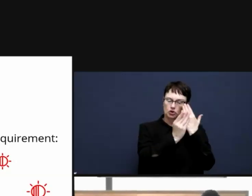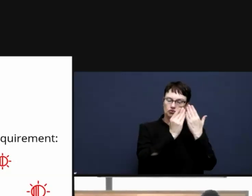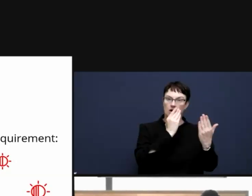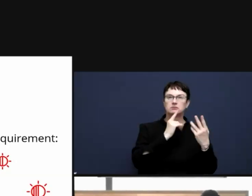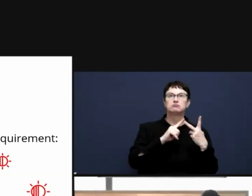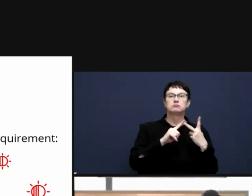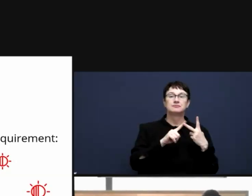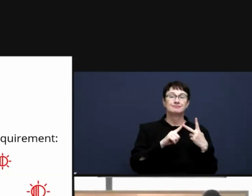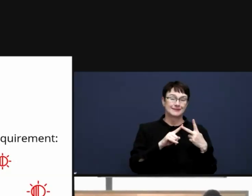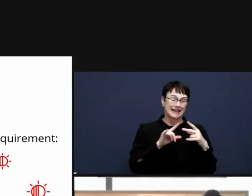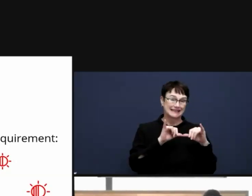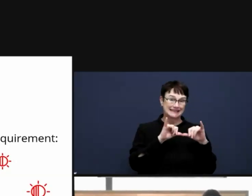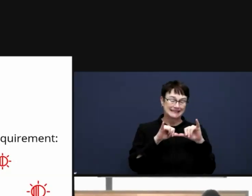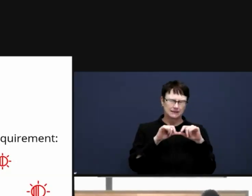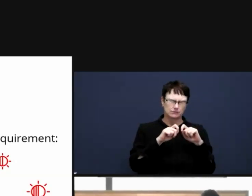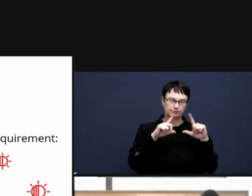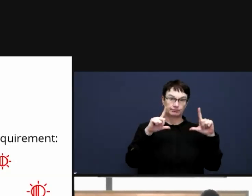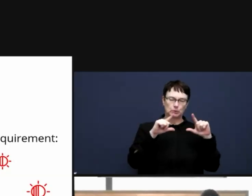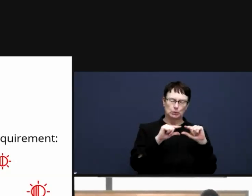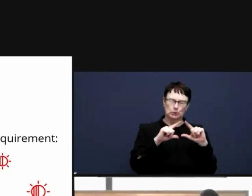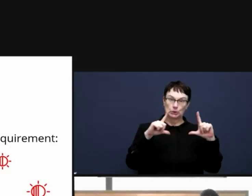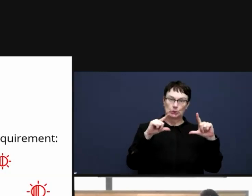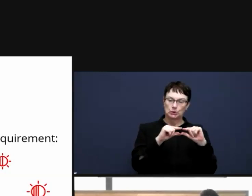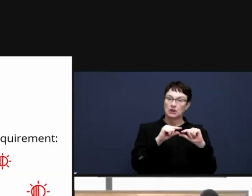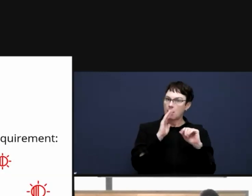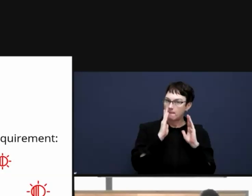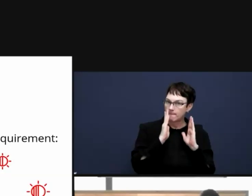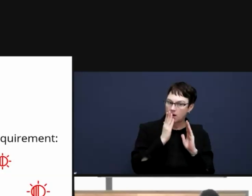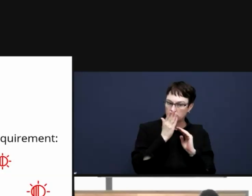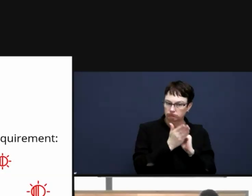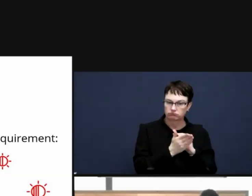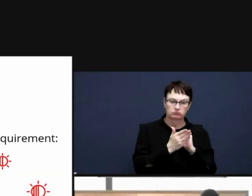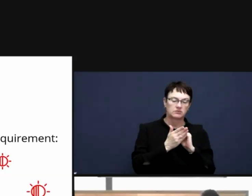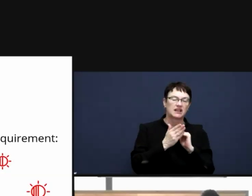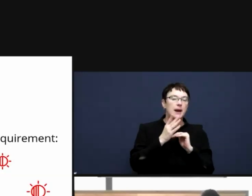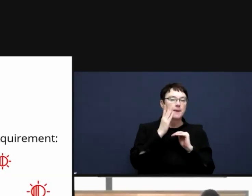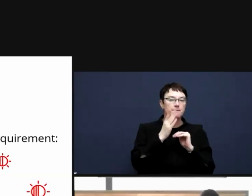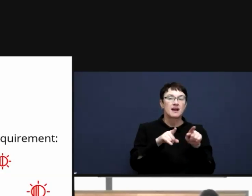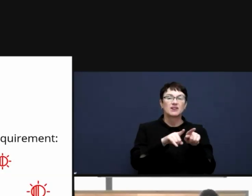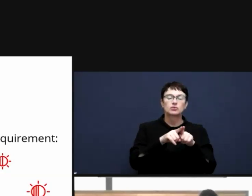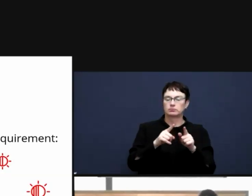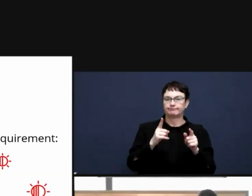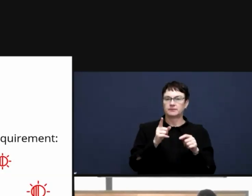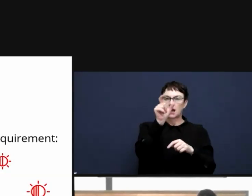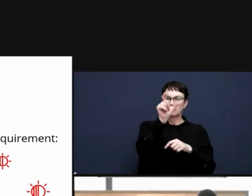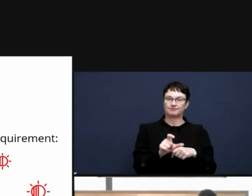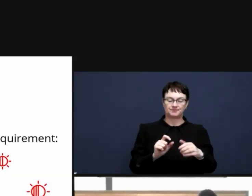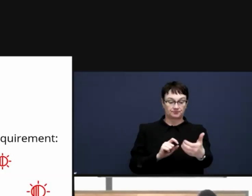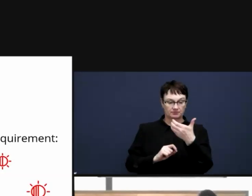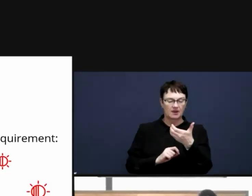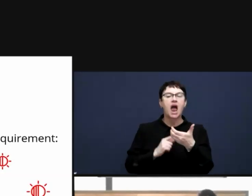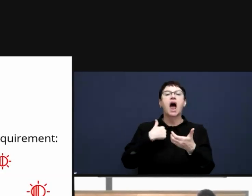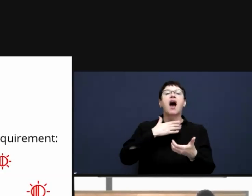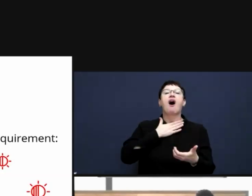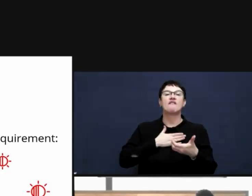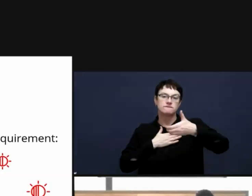to the guidelines. But you should also understand that, for example, landscape mode, it's also one of the requirements. It's also connected